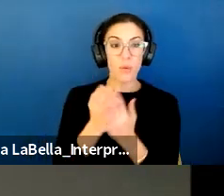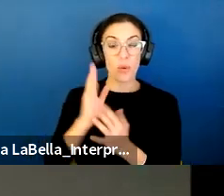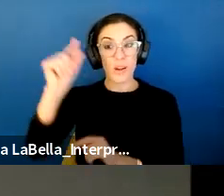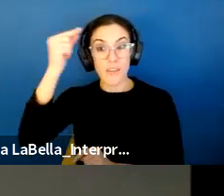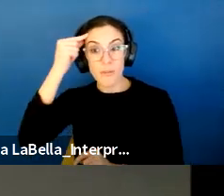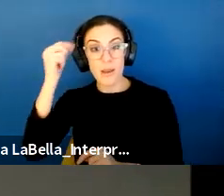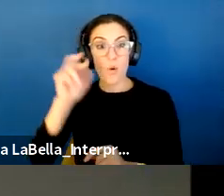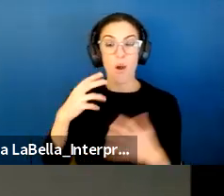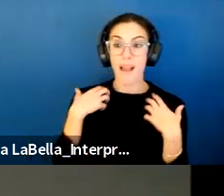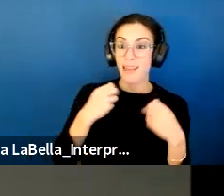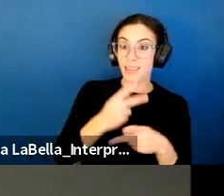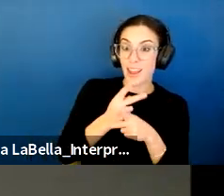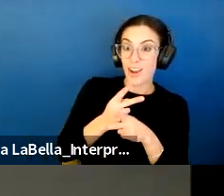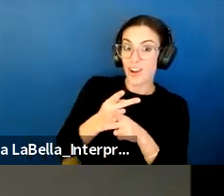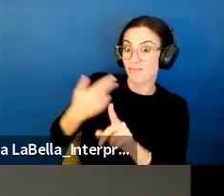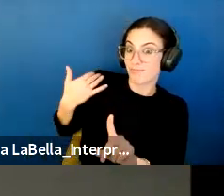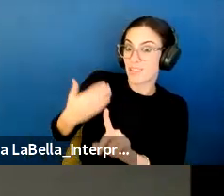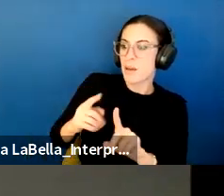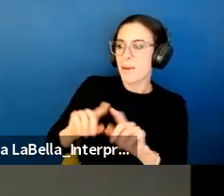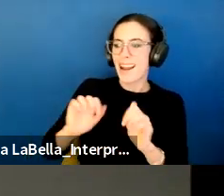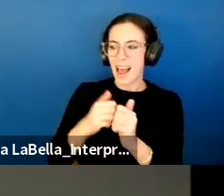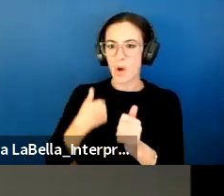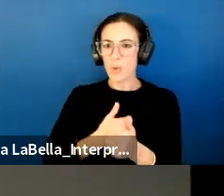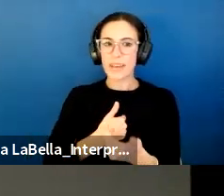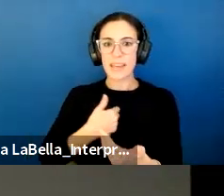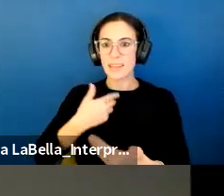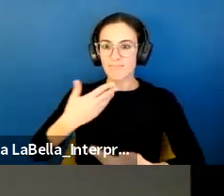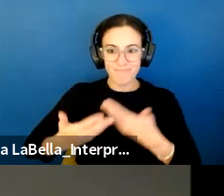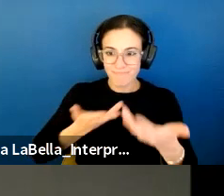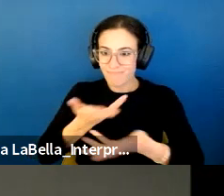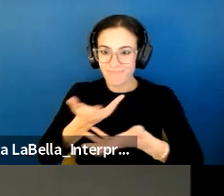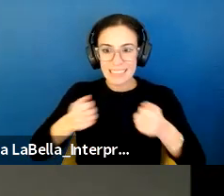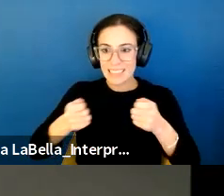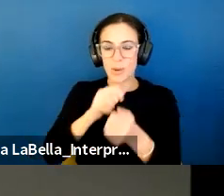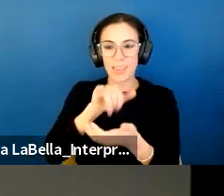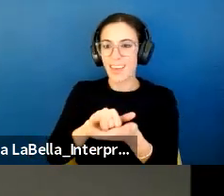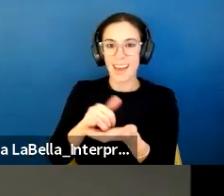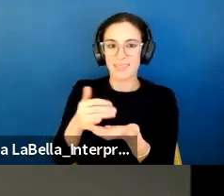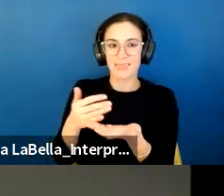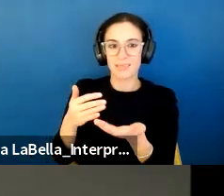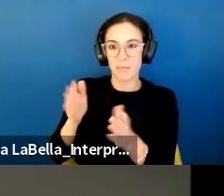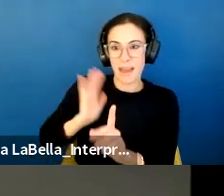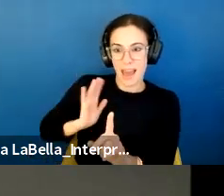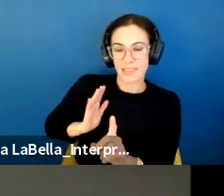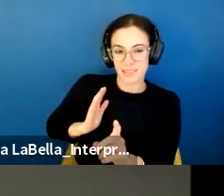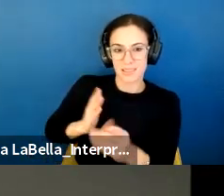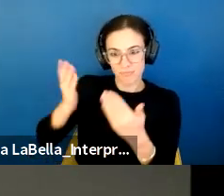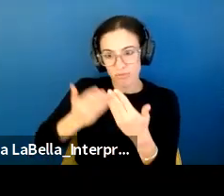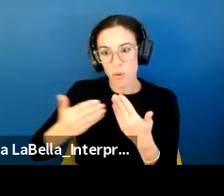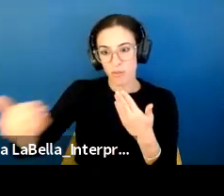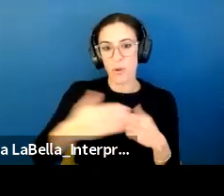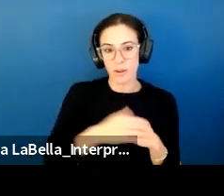reckon with that past and instead of burying it. Thank you. And I'm happy to turn it back over to Charlene